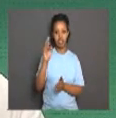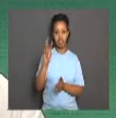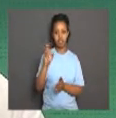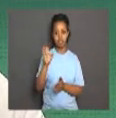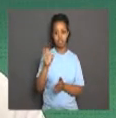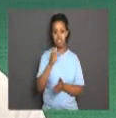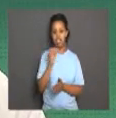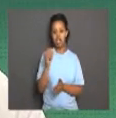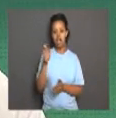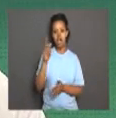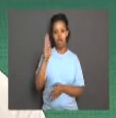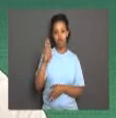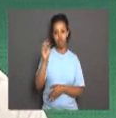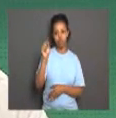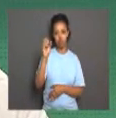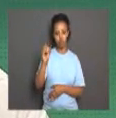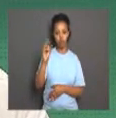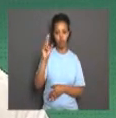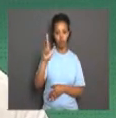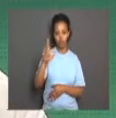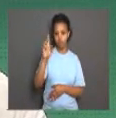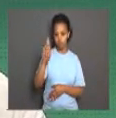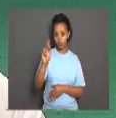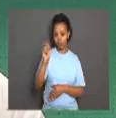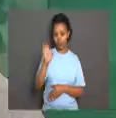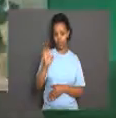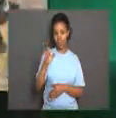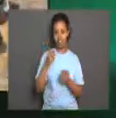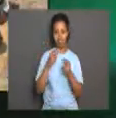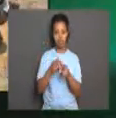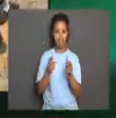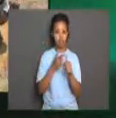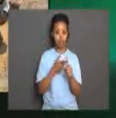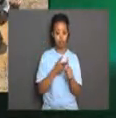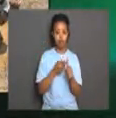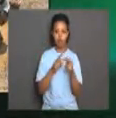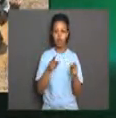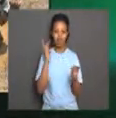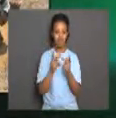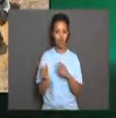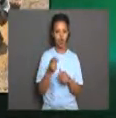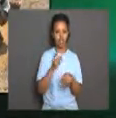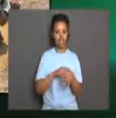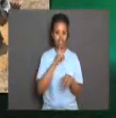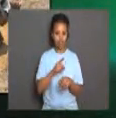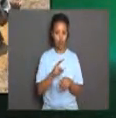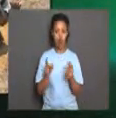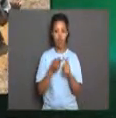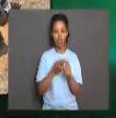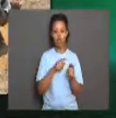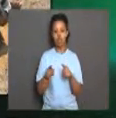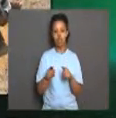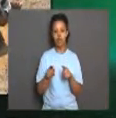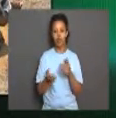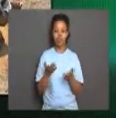Absolute is the more precise method used by scientists. Relative dating is finding out